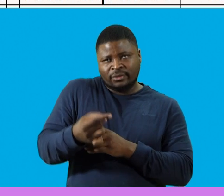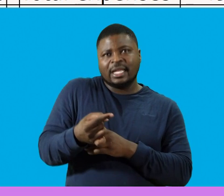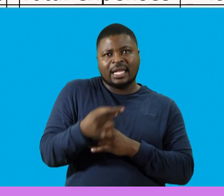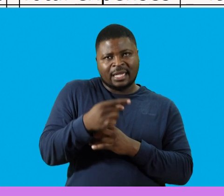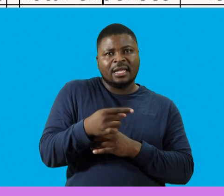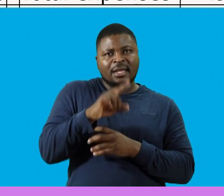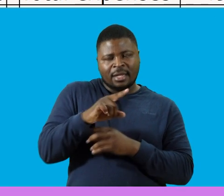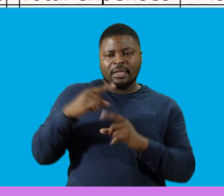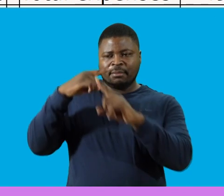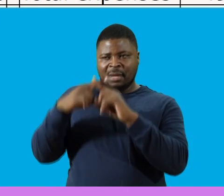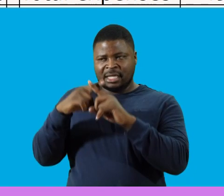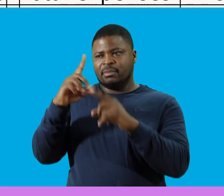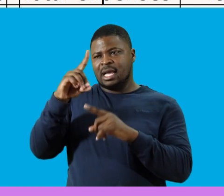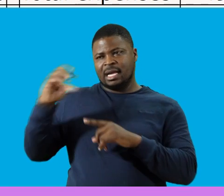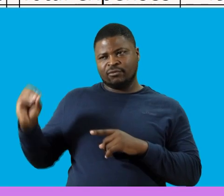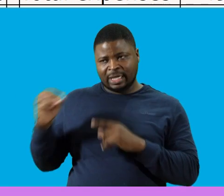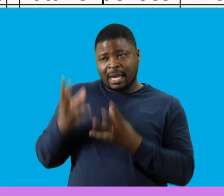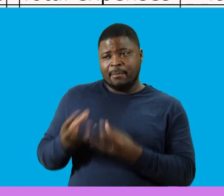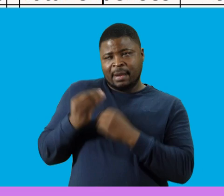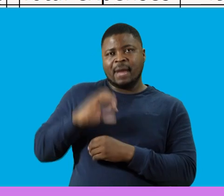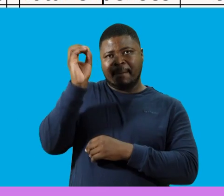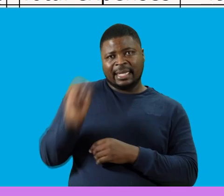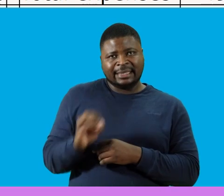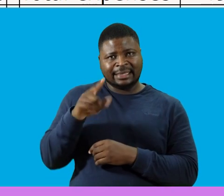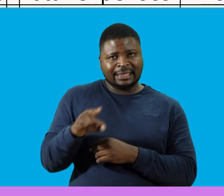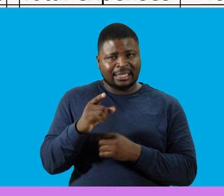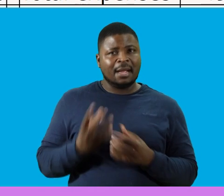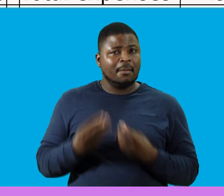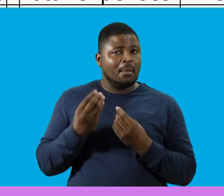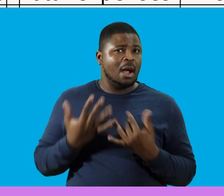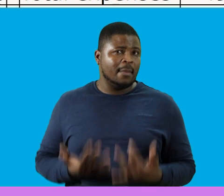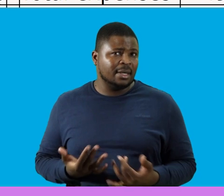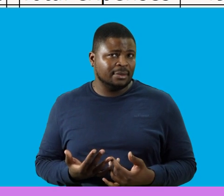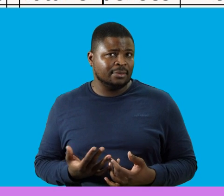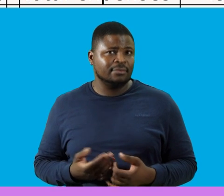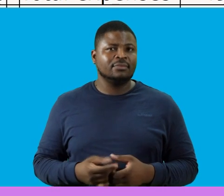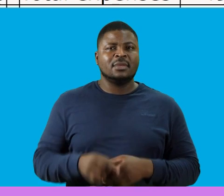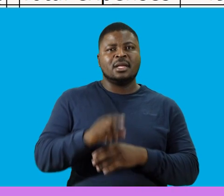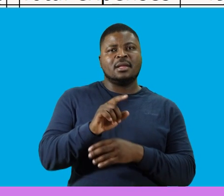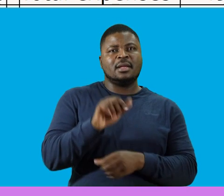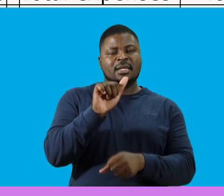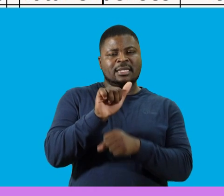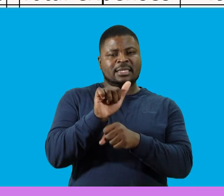6,000 times 100 to get a percentage, and that is then